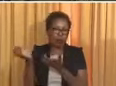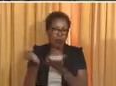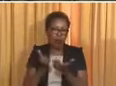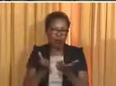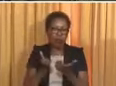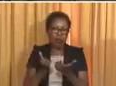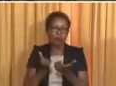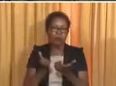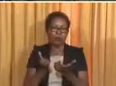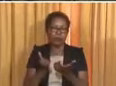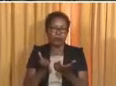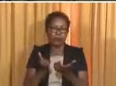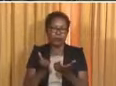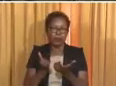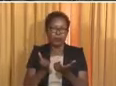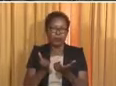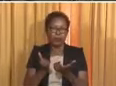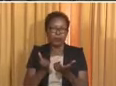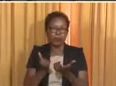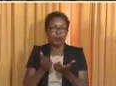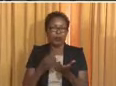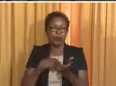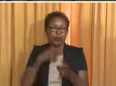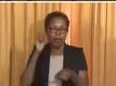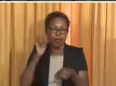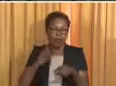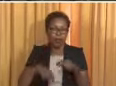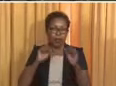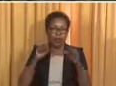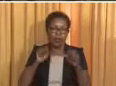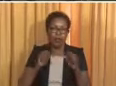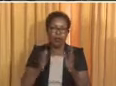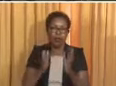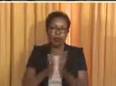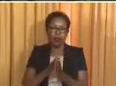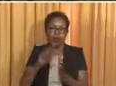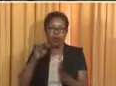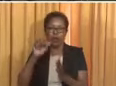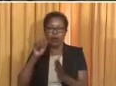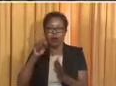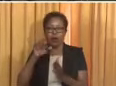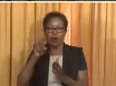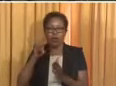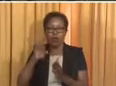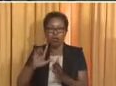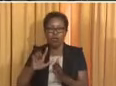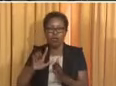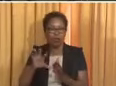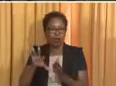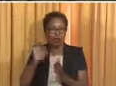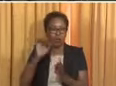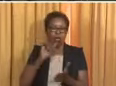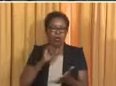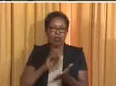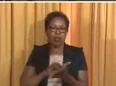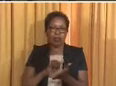collection of signatures. And I cannot concur with Nambuye's finding that there was need to give the public